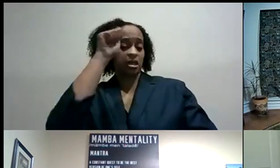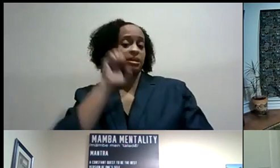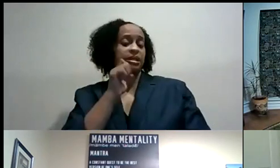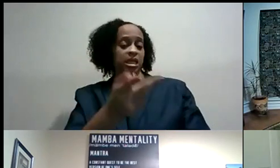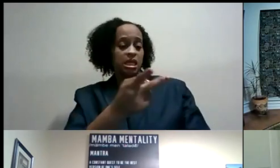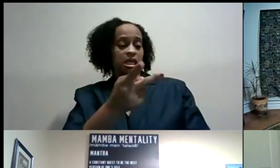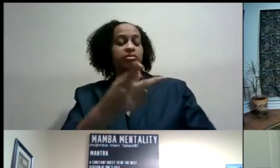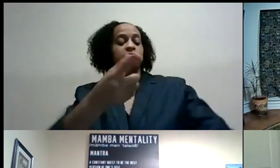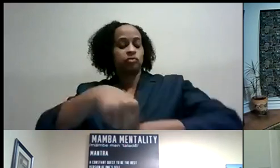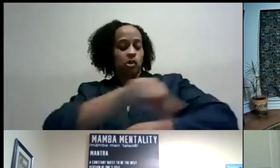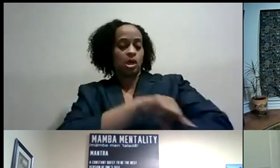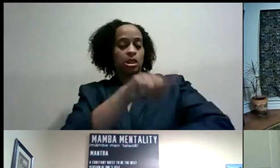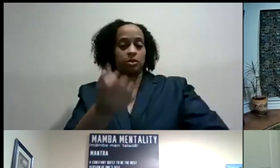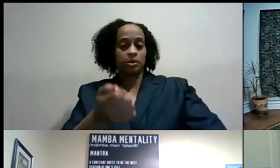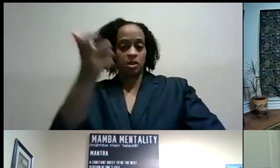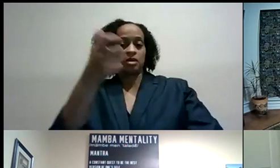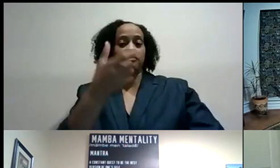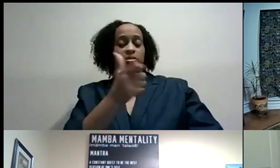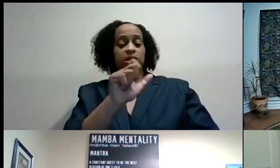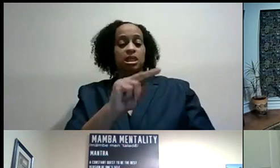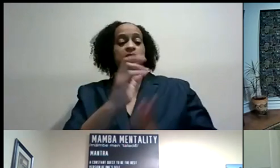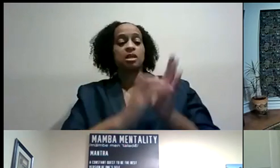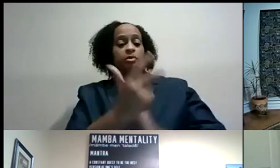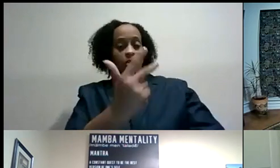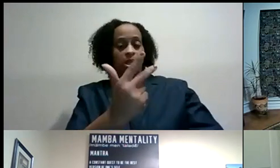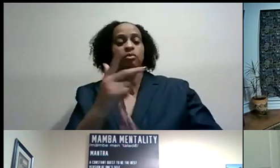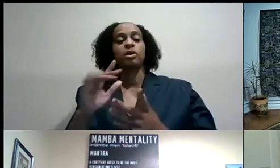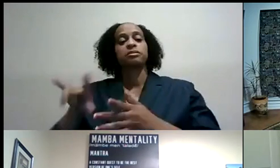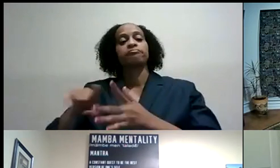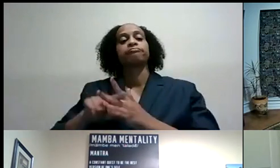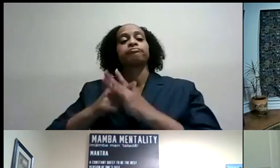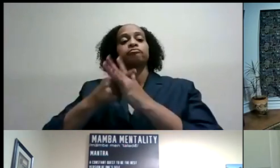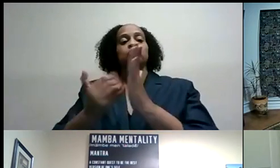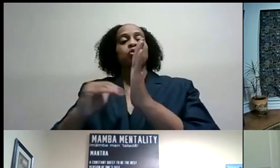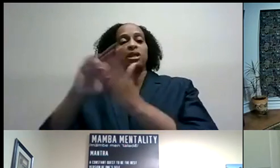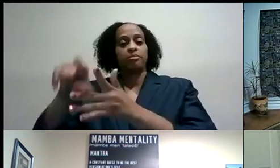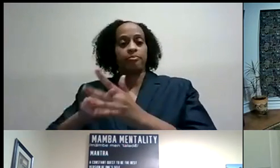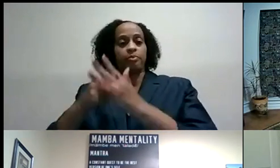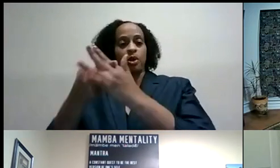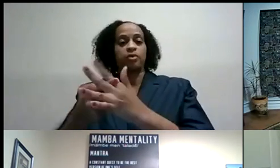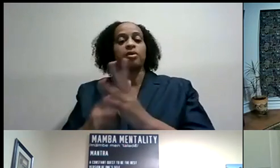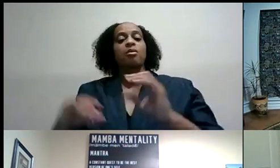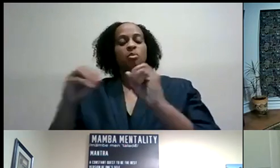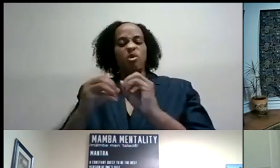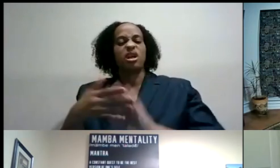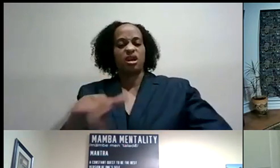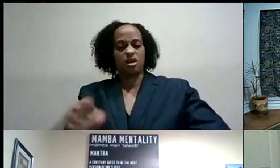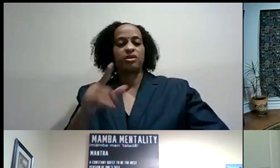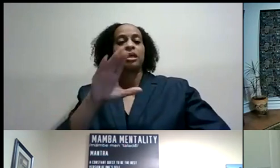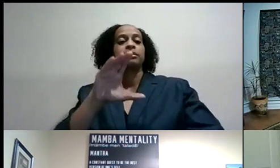Genesis 3 was a rebirth, or more accurately, a birth, Cain's